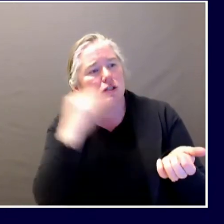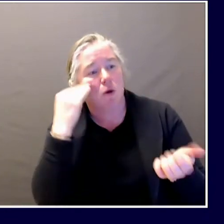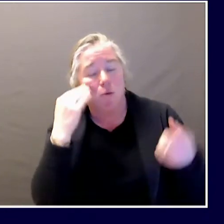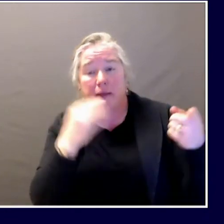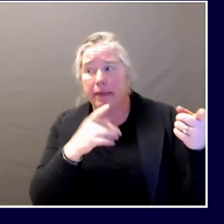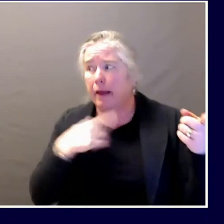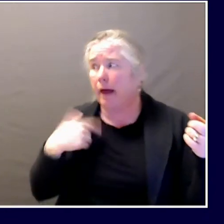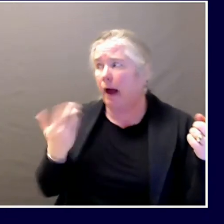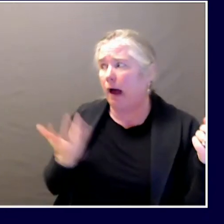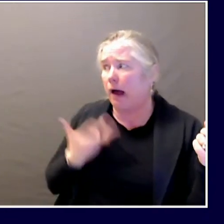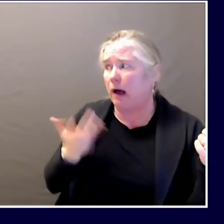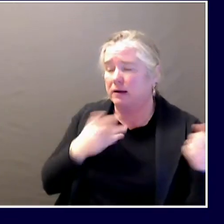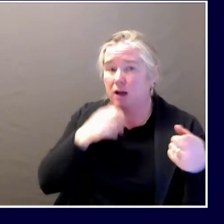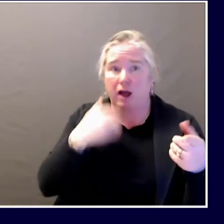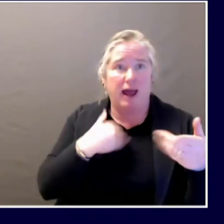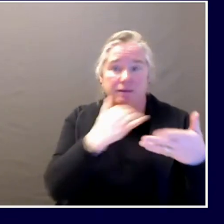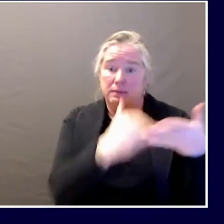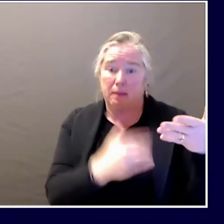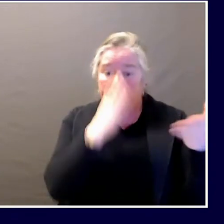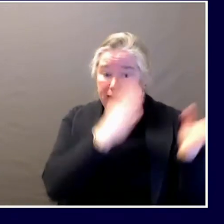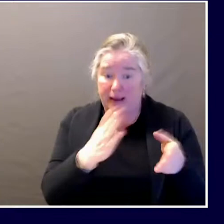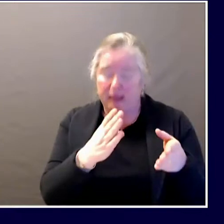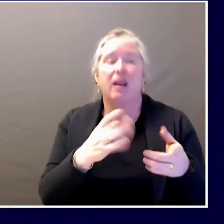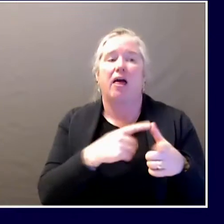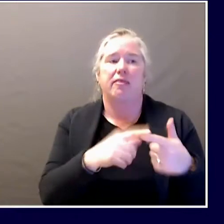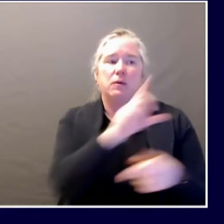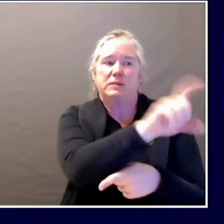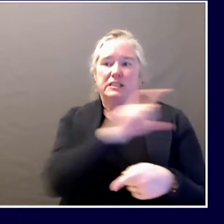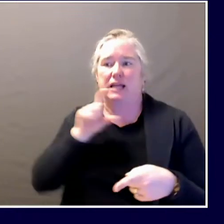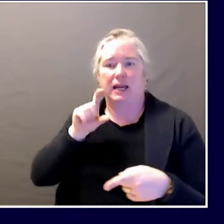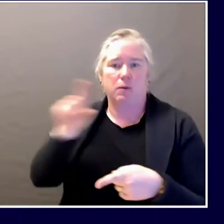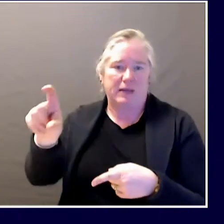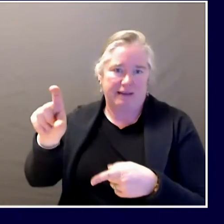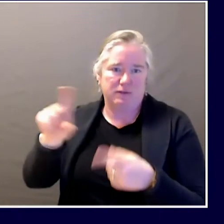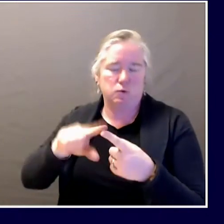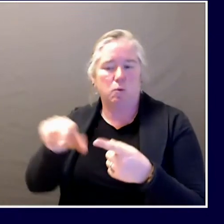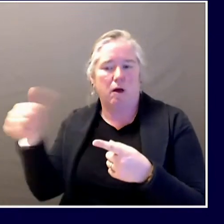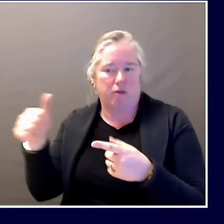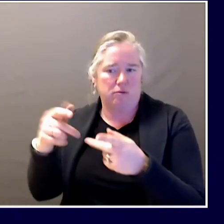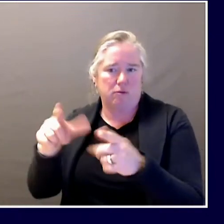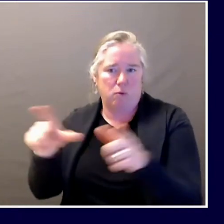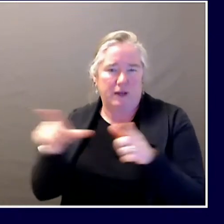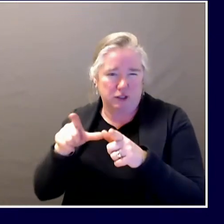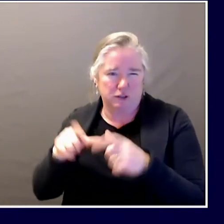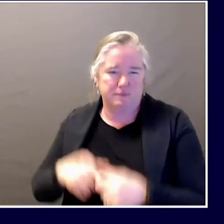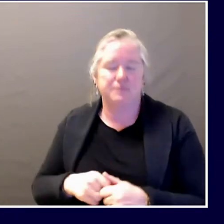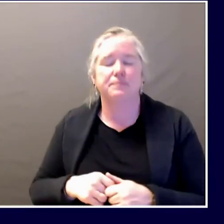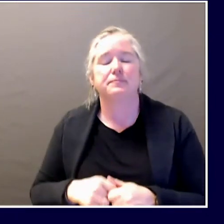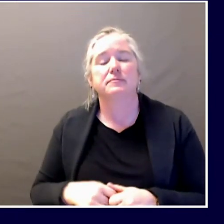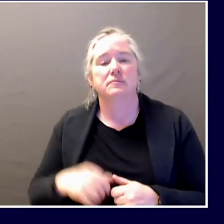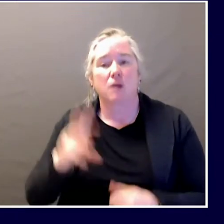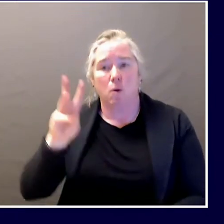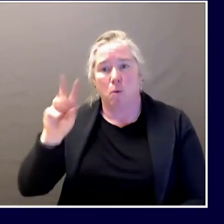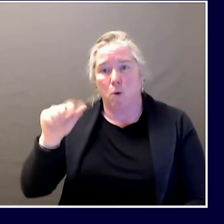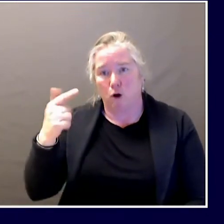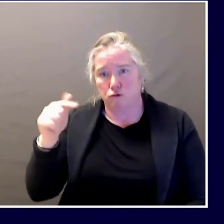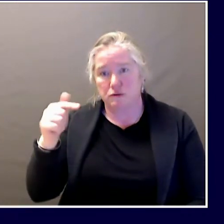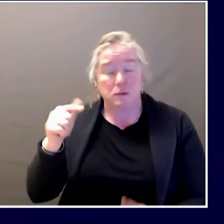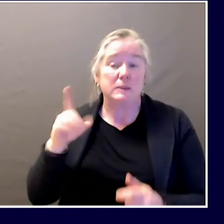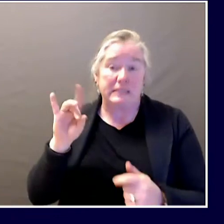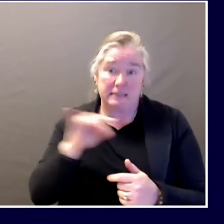and recently, as I mentioned last week, we've done that with Walgreens. When the time comes when those doses are needed, we make sure that they are